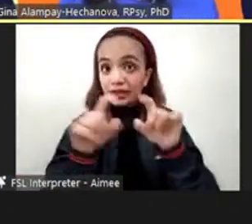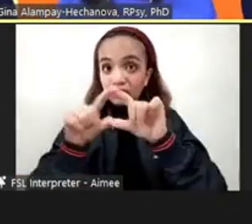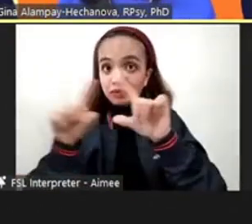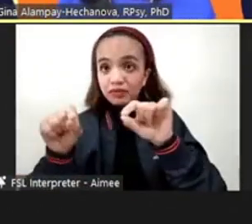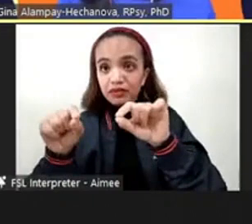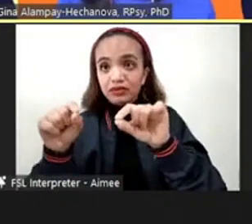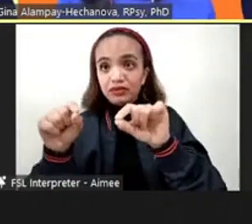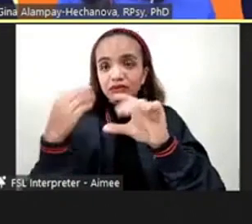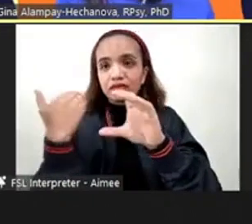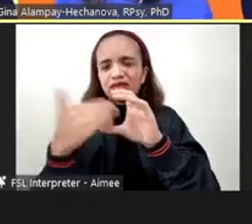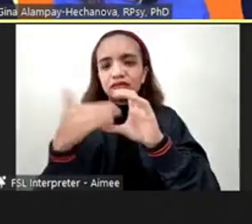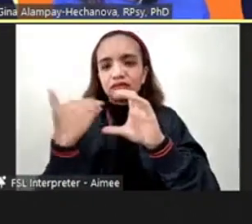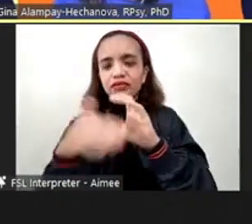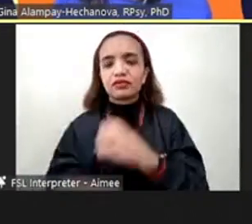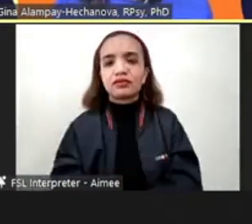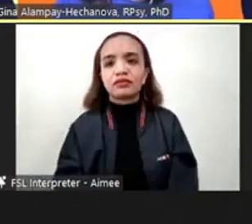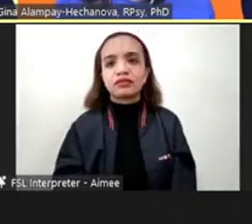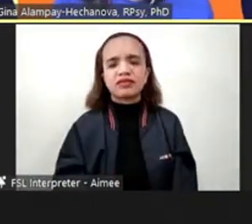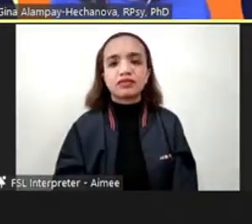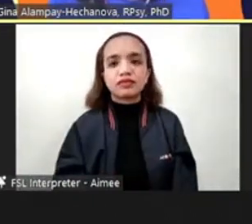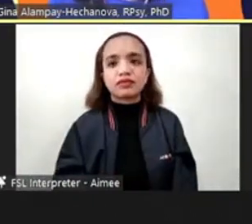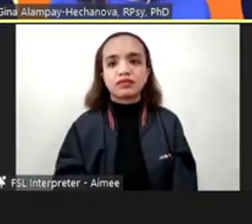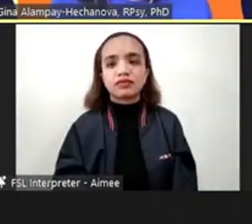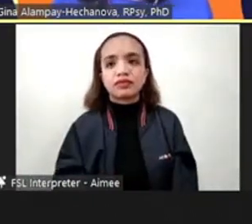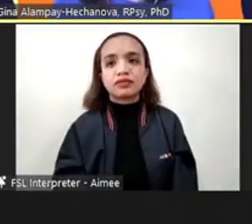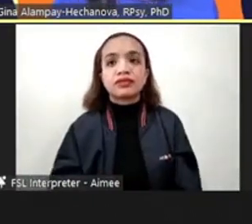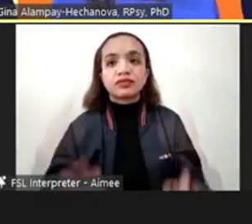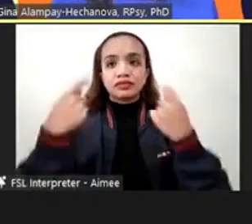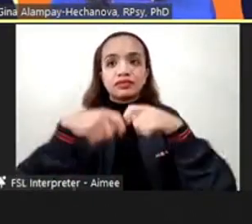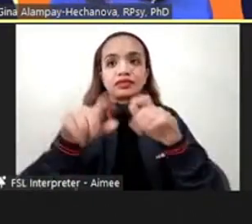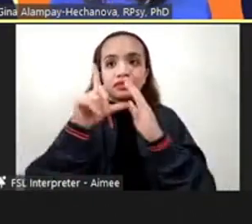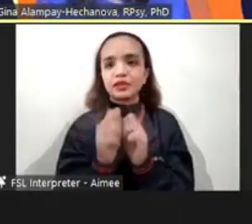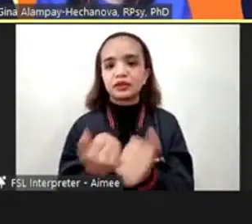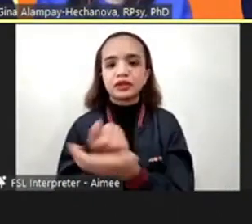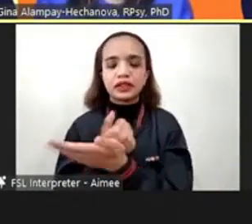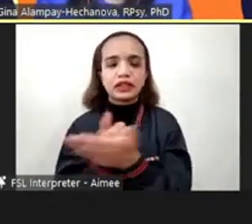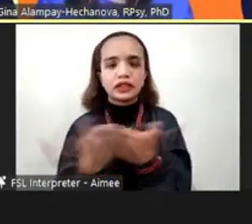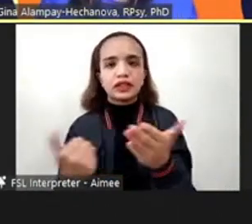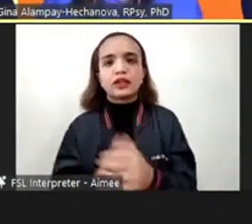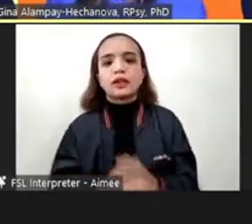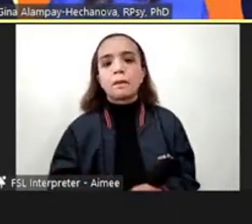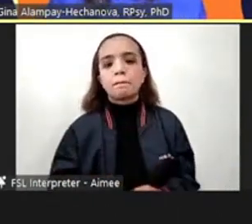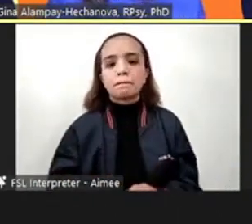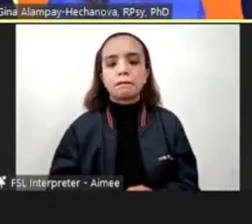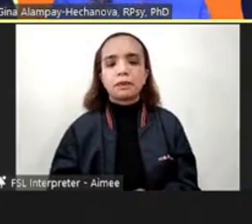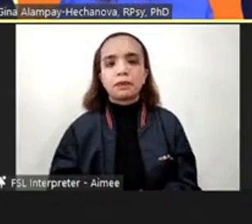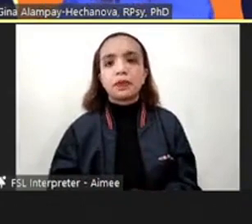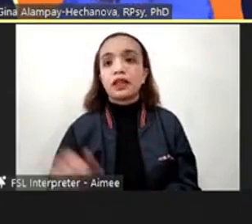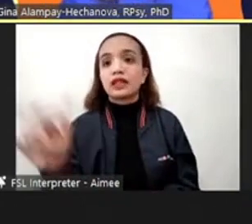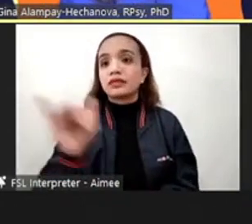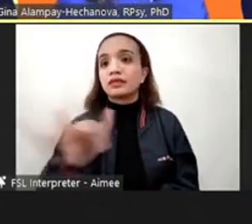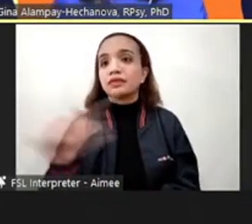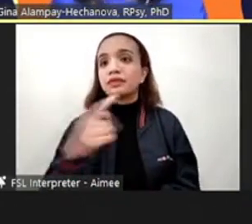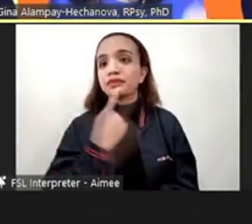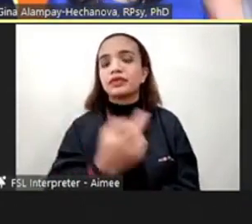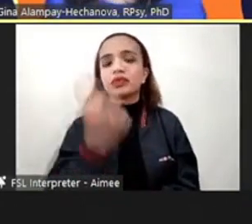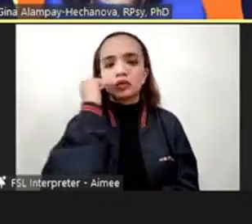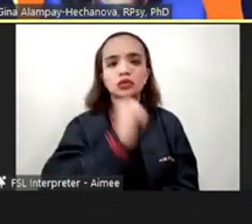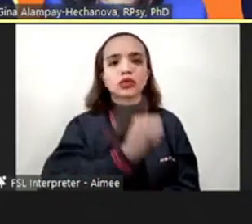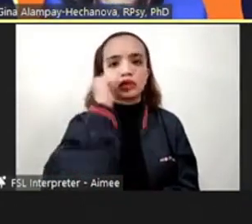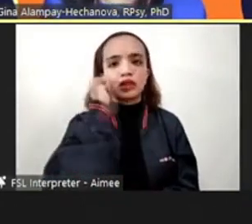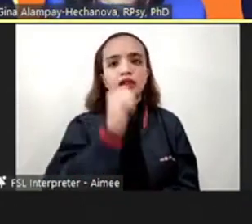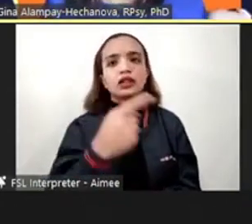box, and we will try to get to them later on. All right, here we go. Tulad nga ng sinabi namin, we always say, parang